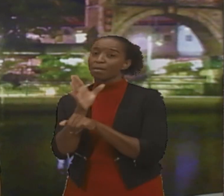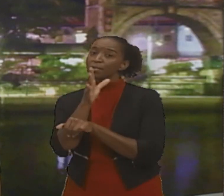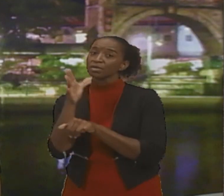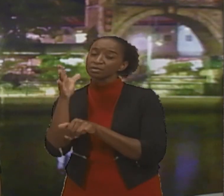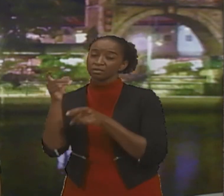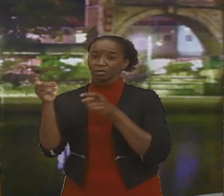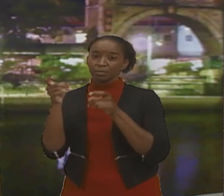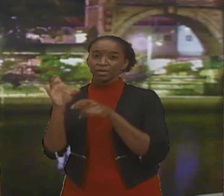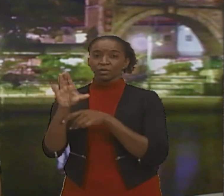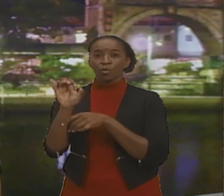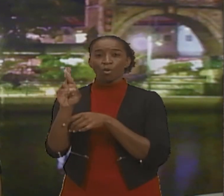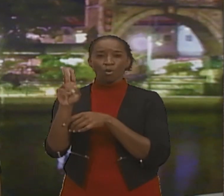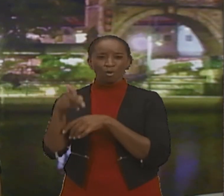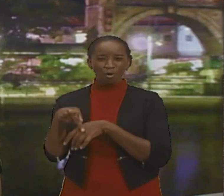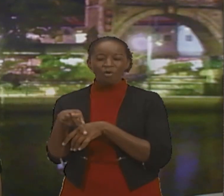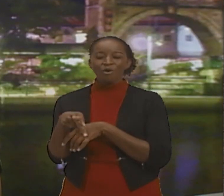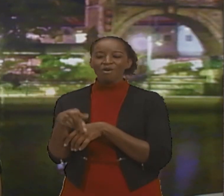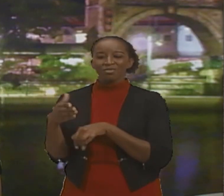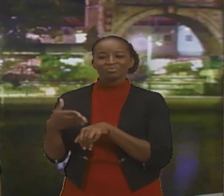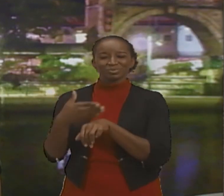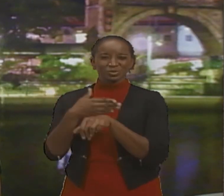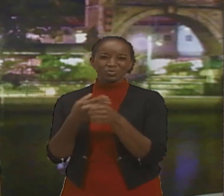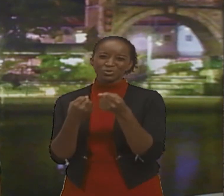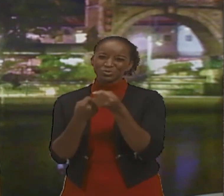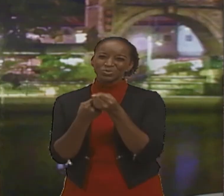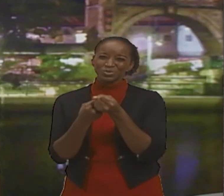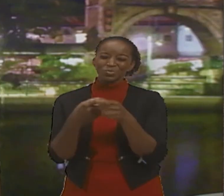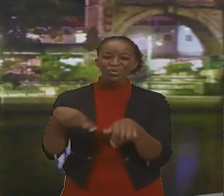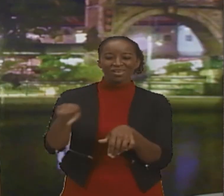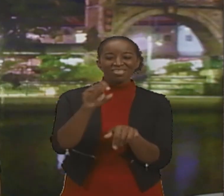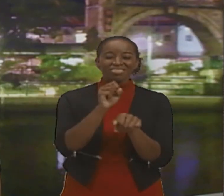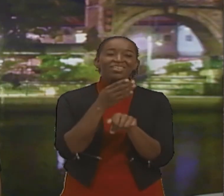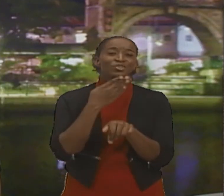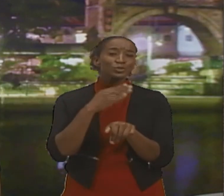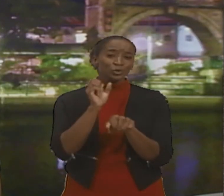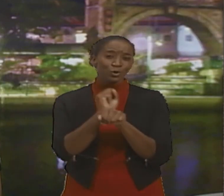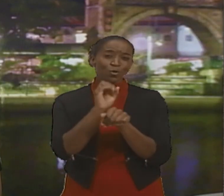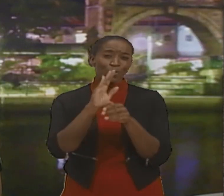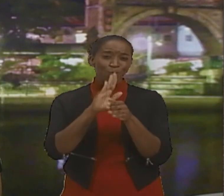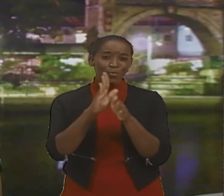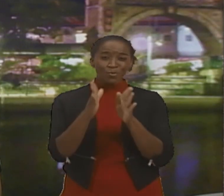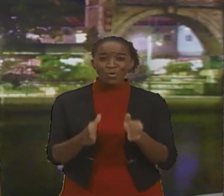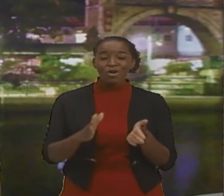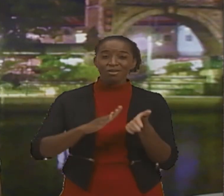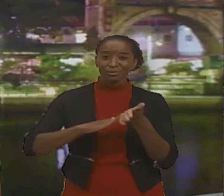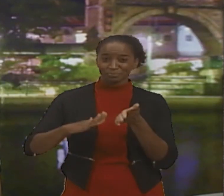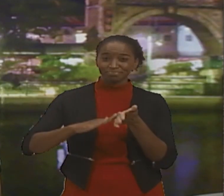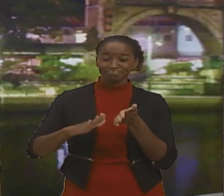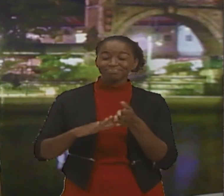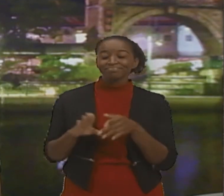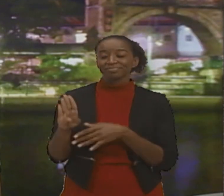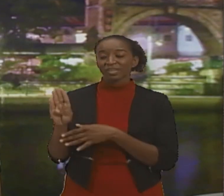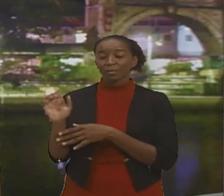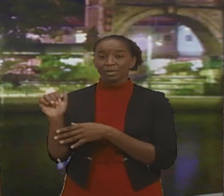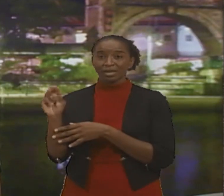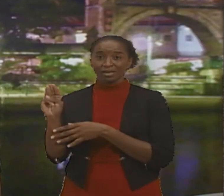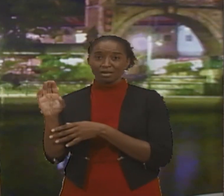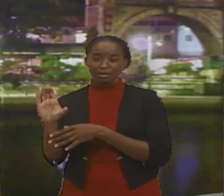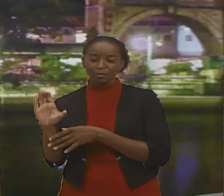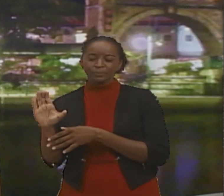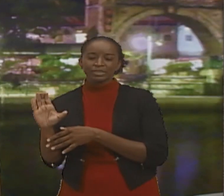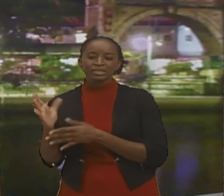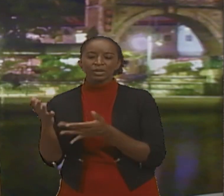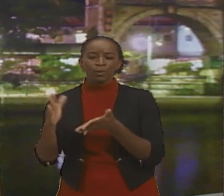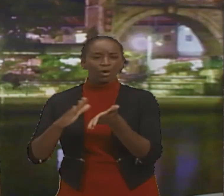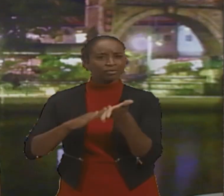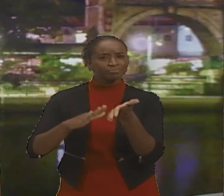Management Corporation to come better as it relates to the retrenchment of sugar workers. Under the BAMC's retrenchment proposal,